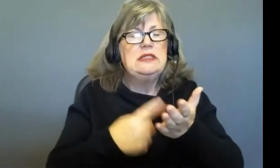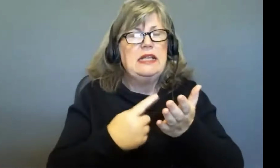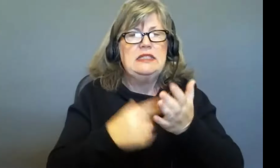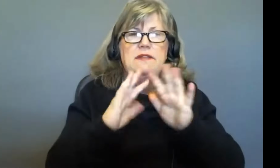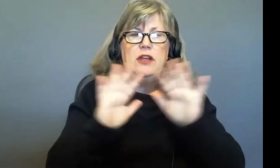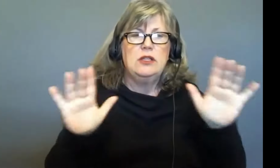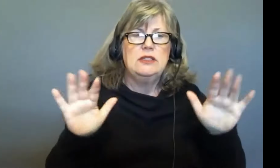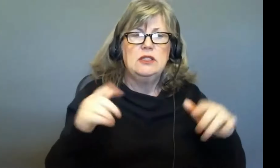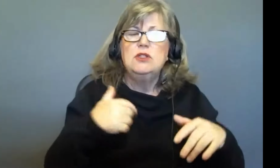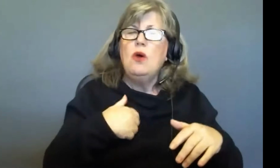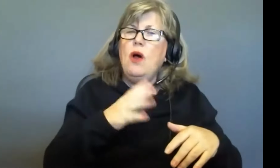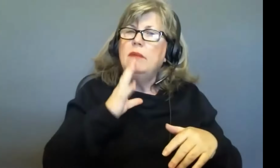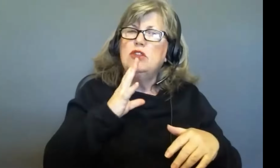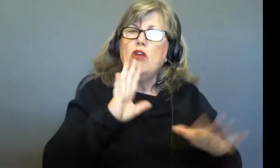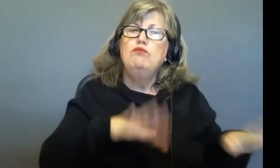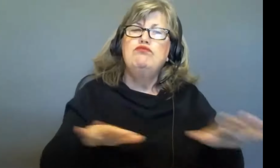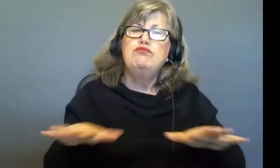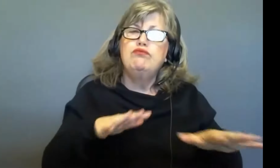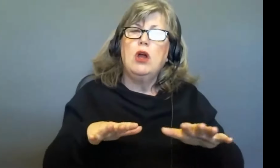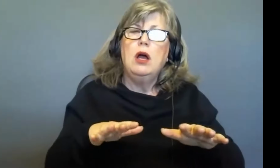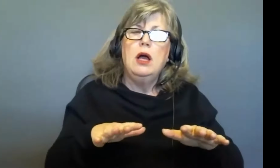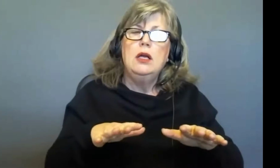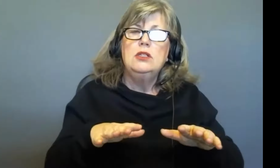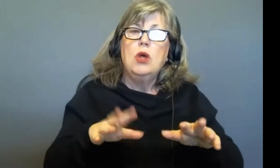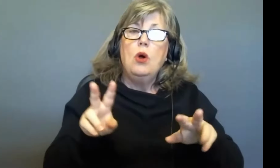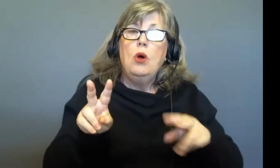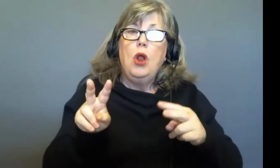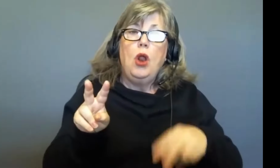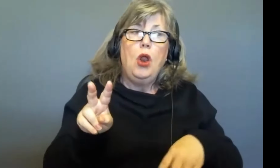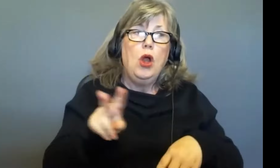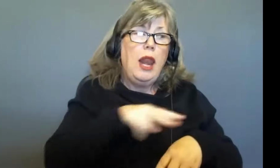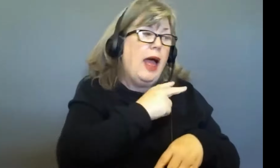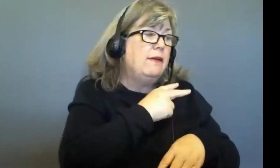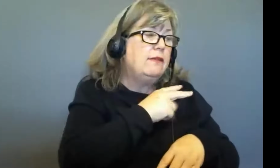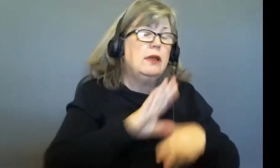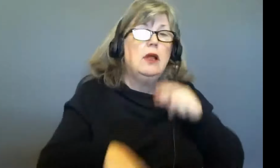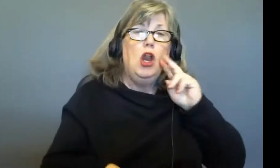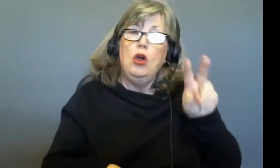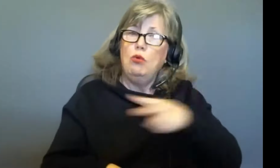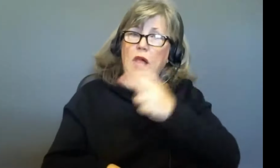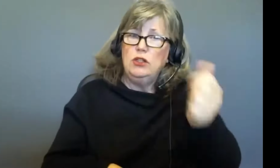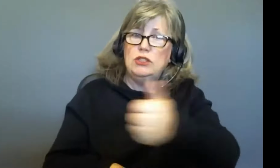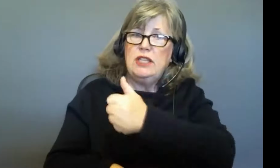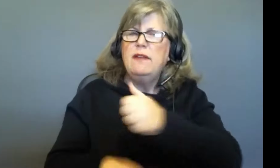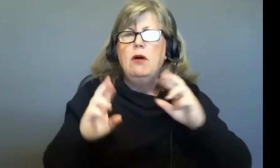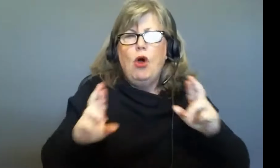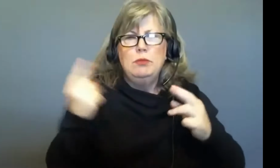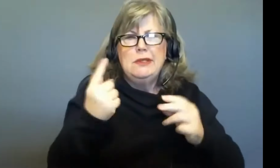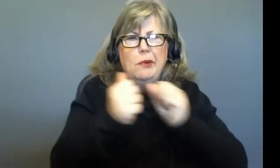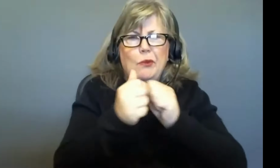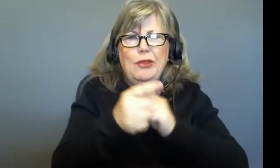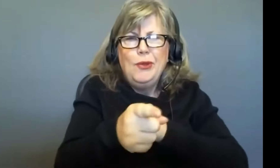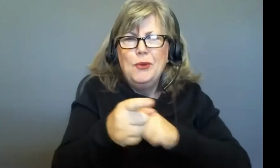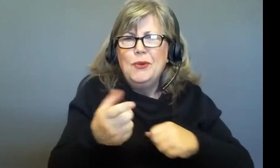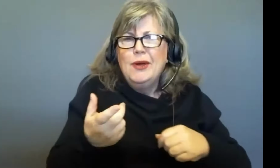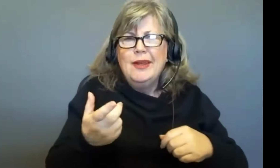you in a room. I'd like each of you to look to your left and look to your right. And I hope you have someone sitting next to you.